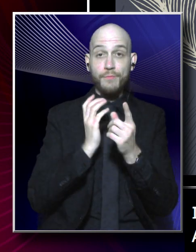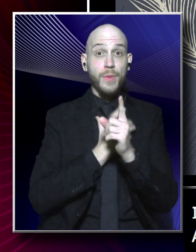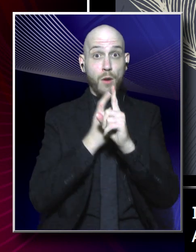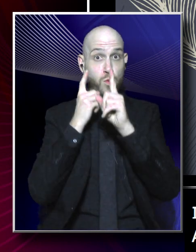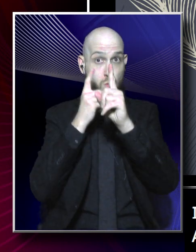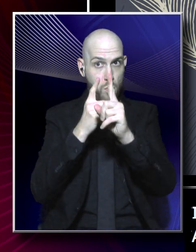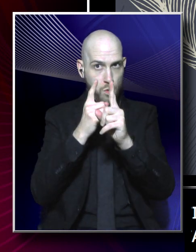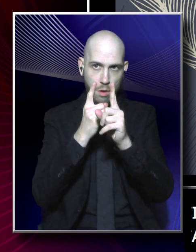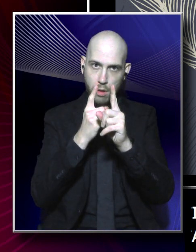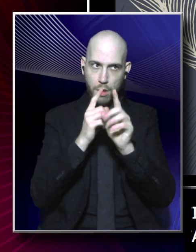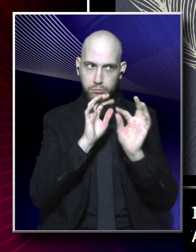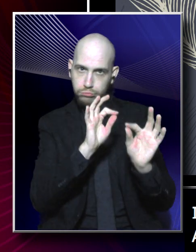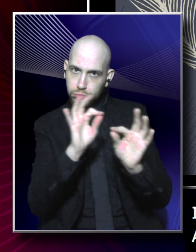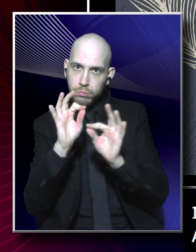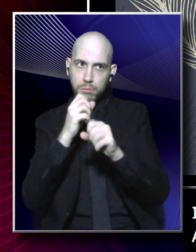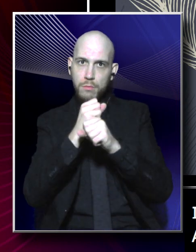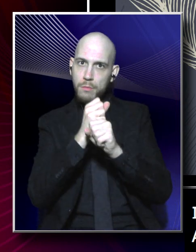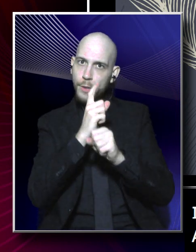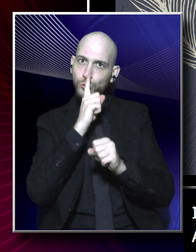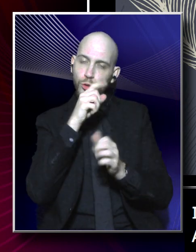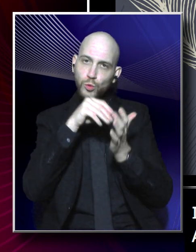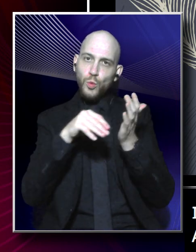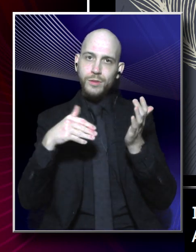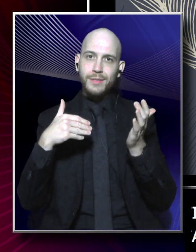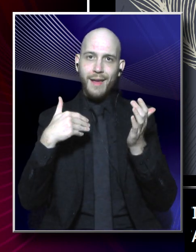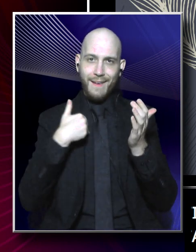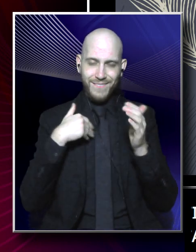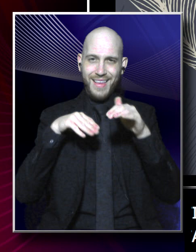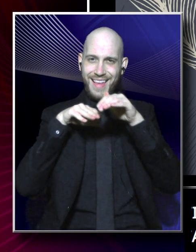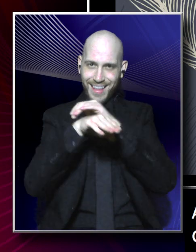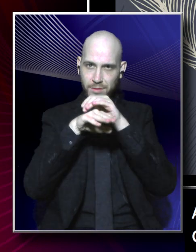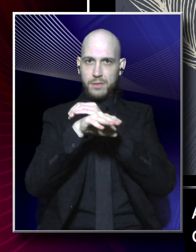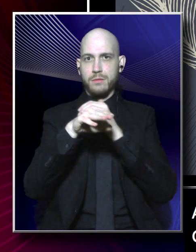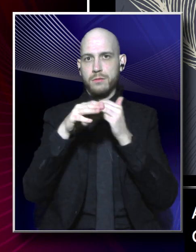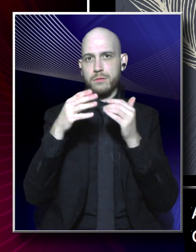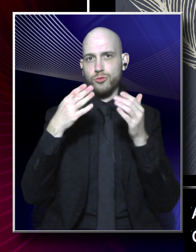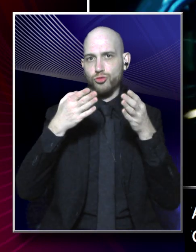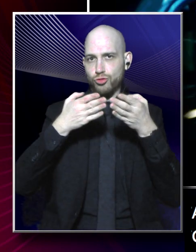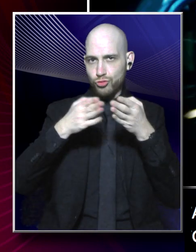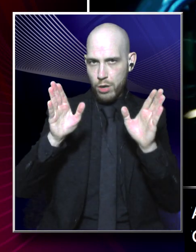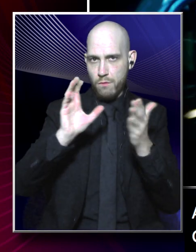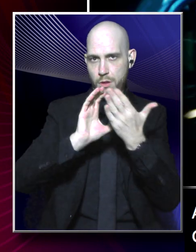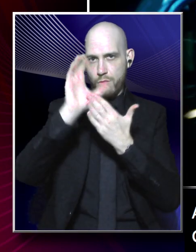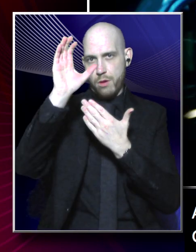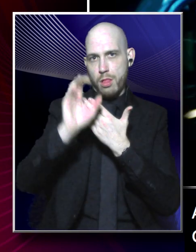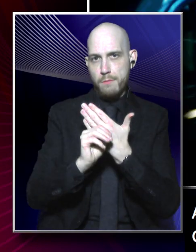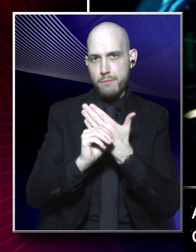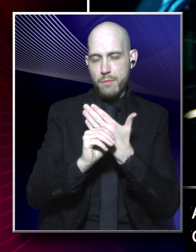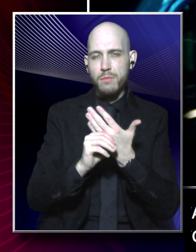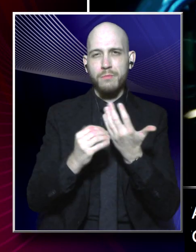And so with that, I'm gonna go ahead and go to that first slide.